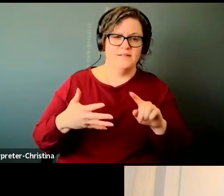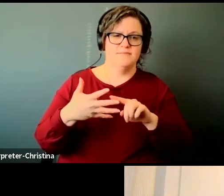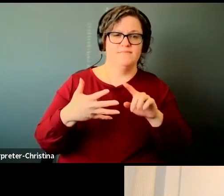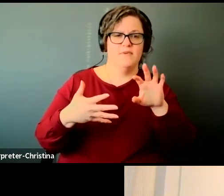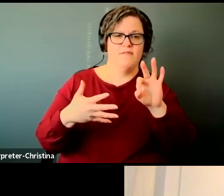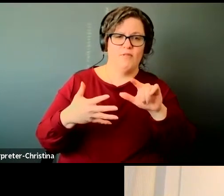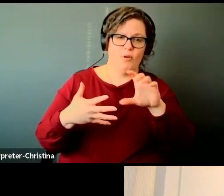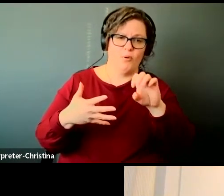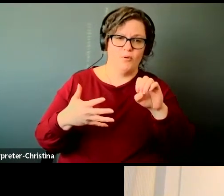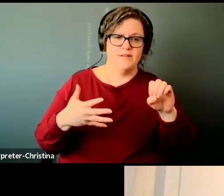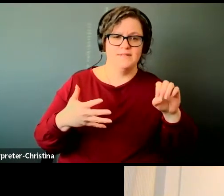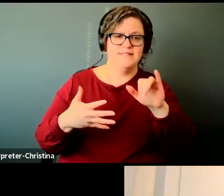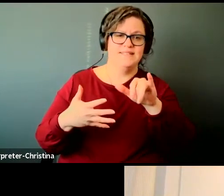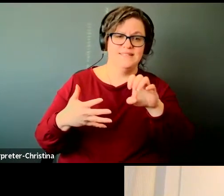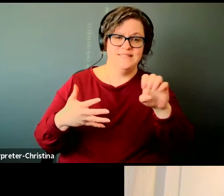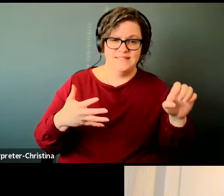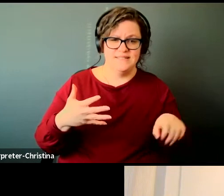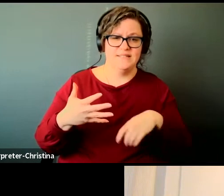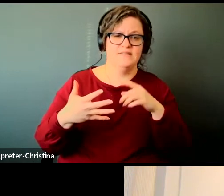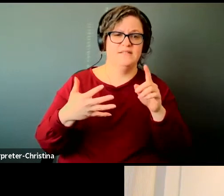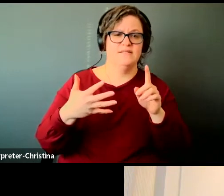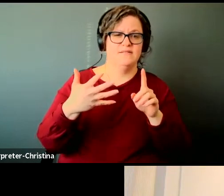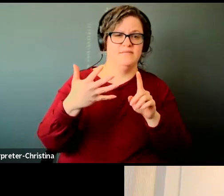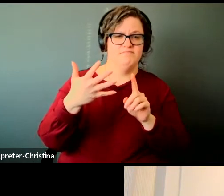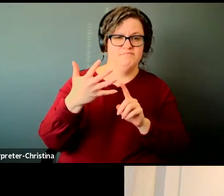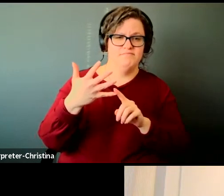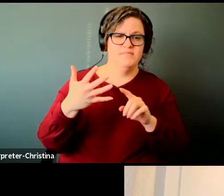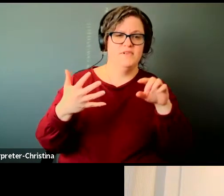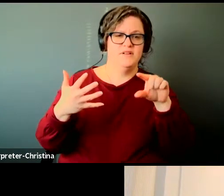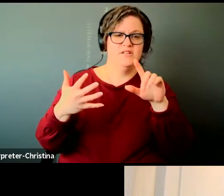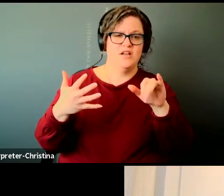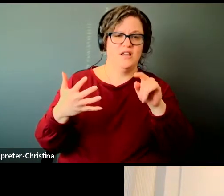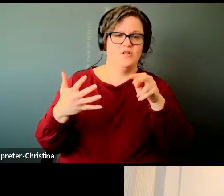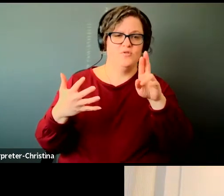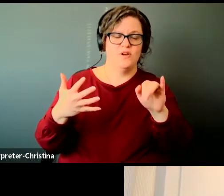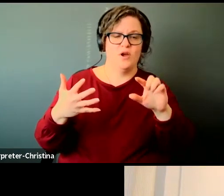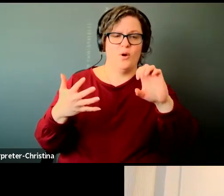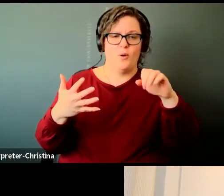you're located, I would invite you to visit Ciel Cottle's exhibition